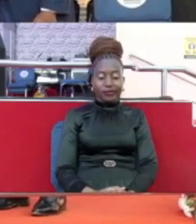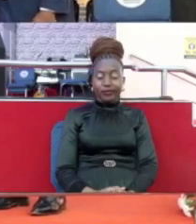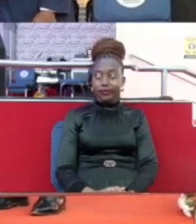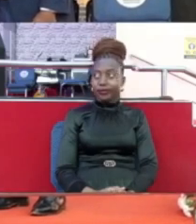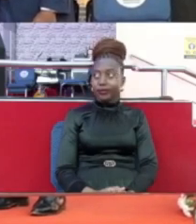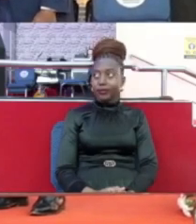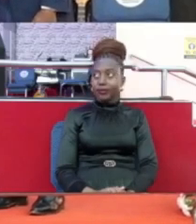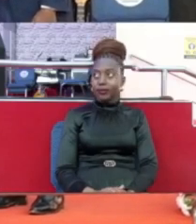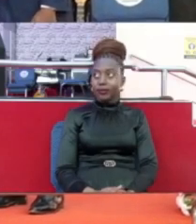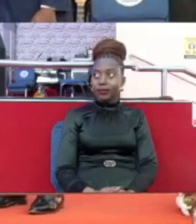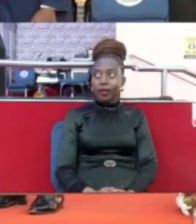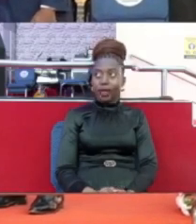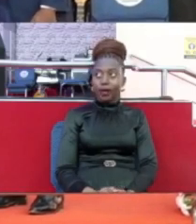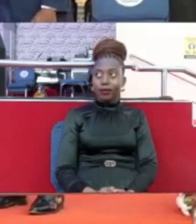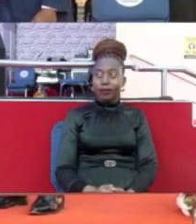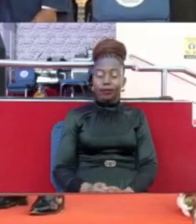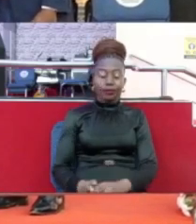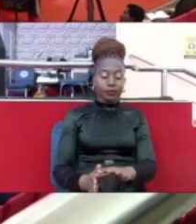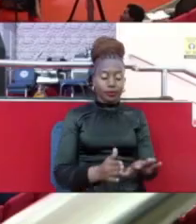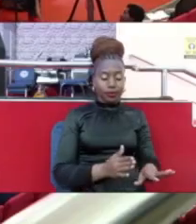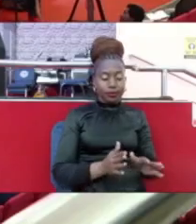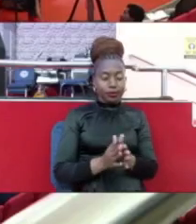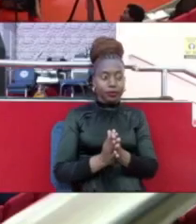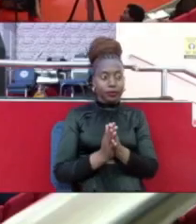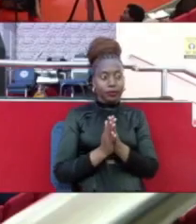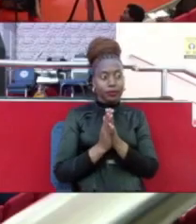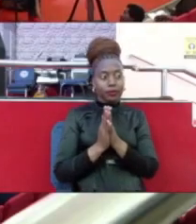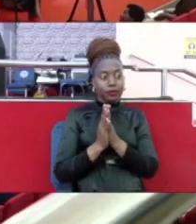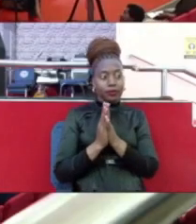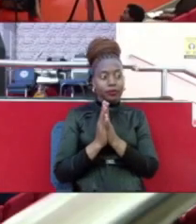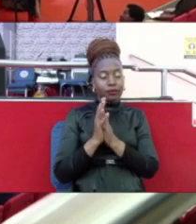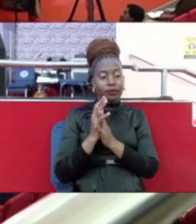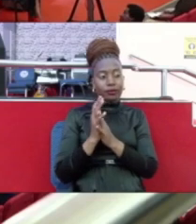One church helped this great